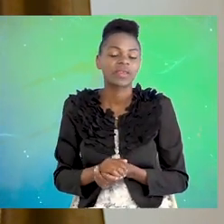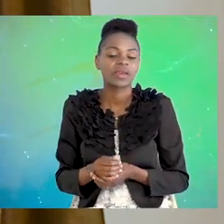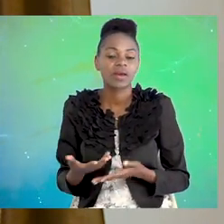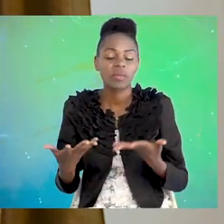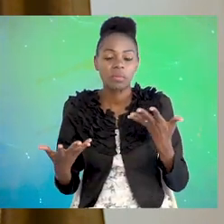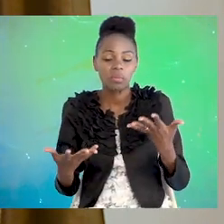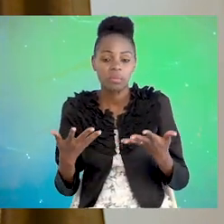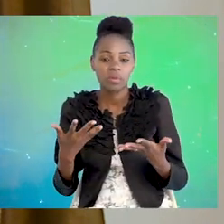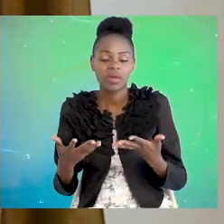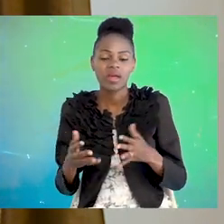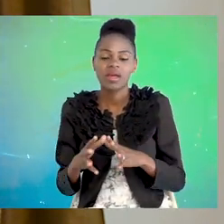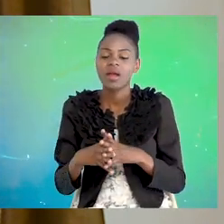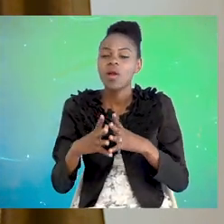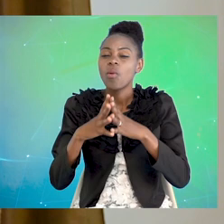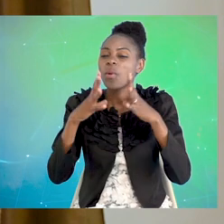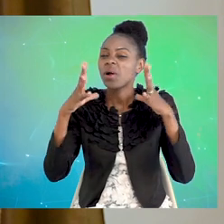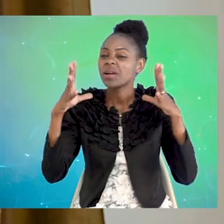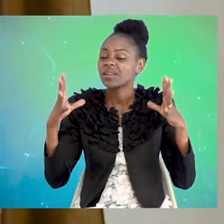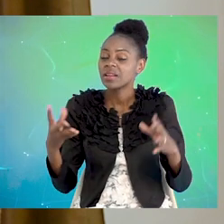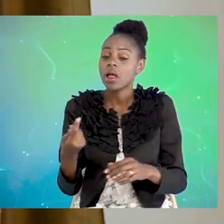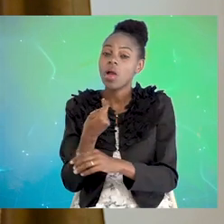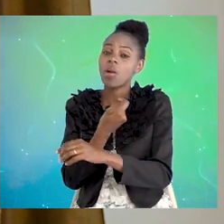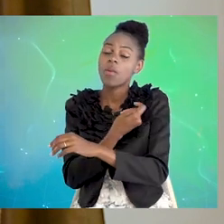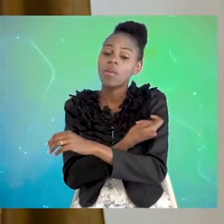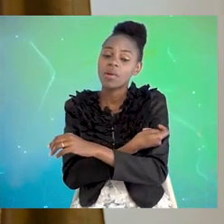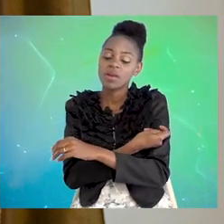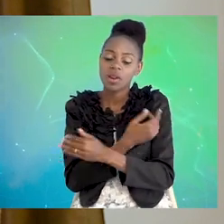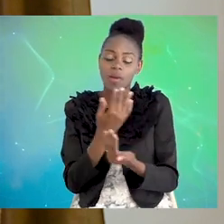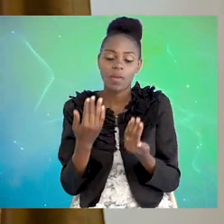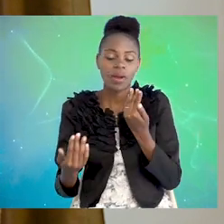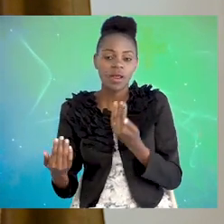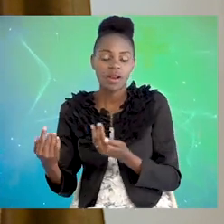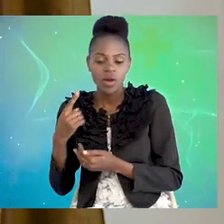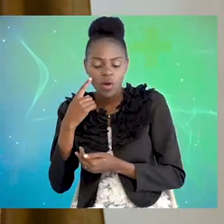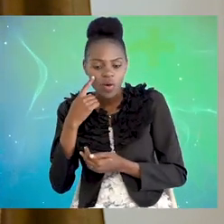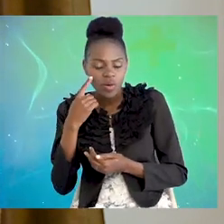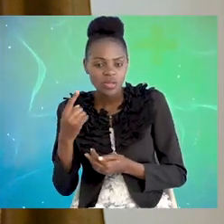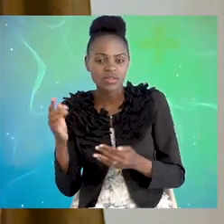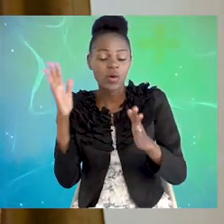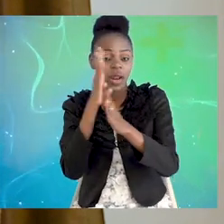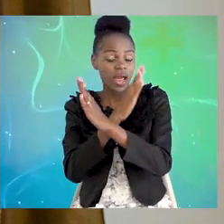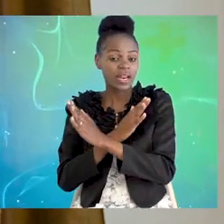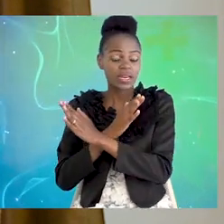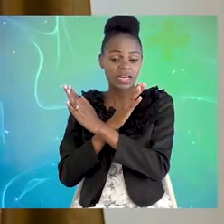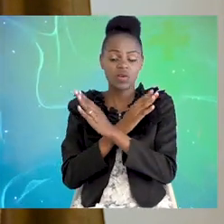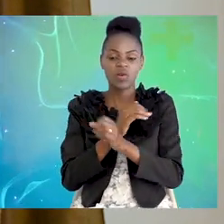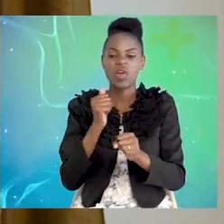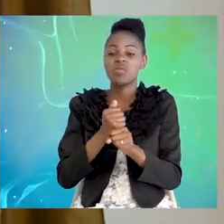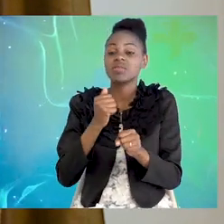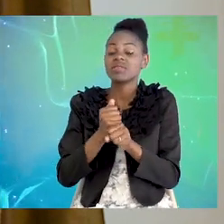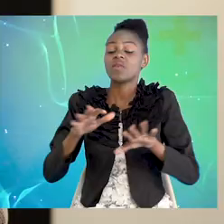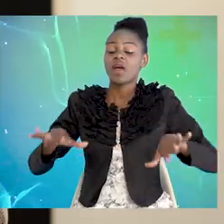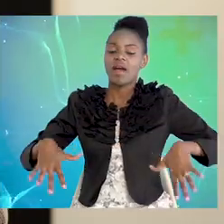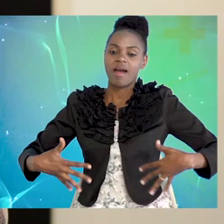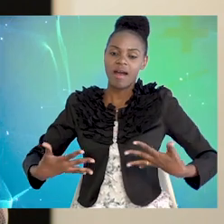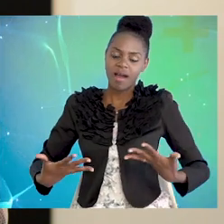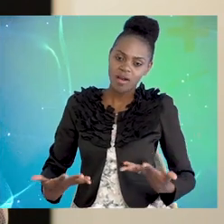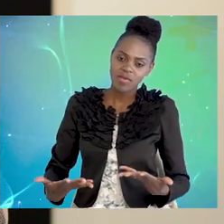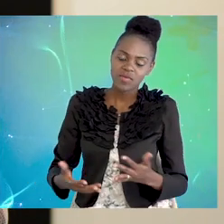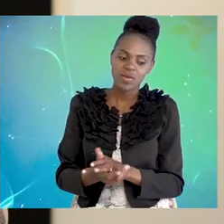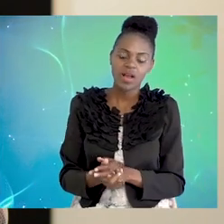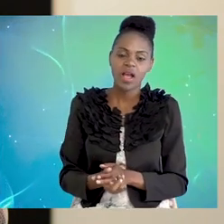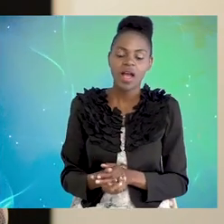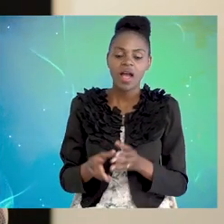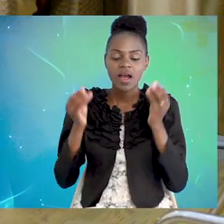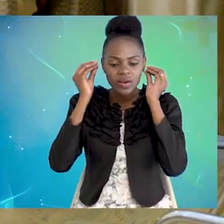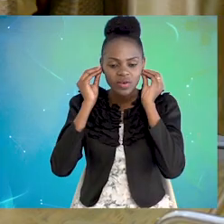doing a big vaccine trial to show is it safe and does it work. Dr. Chasweka,